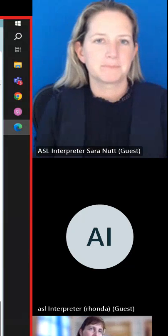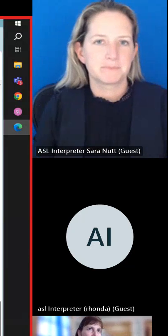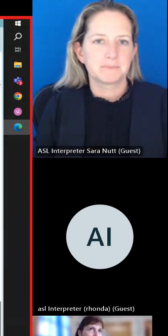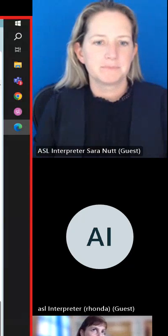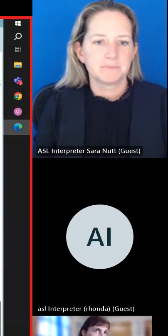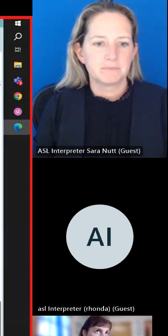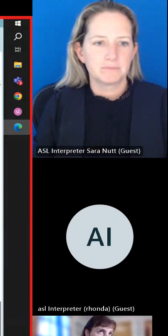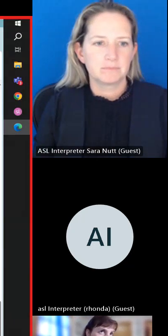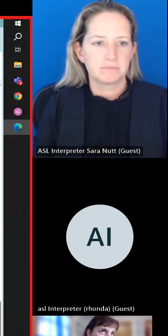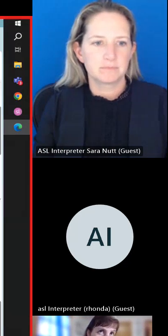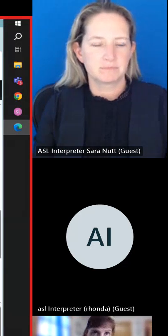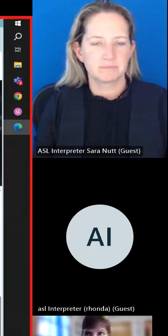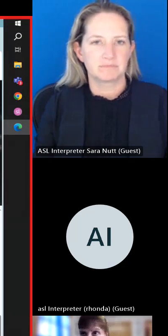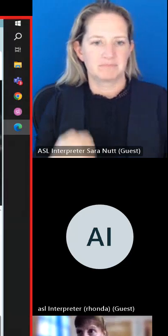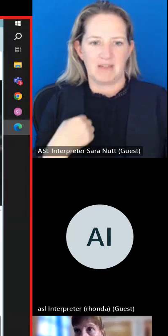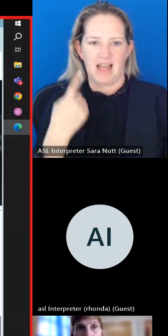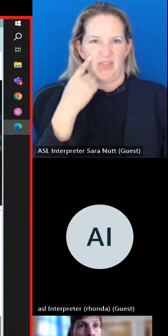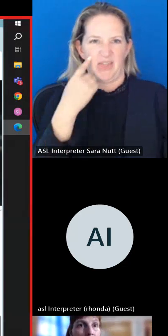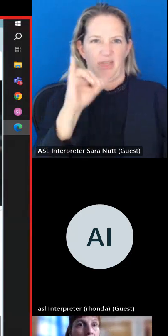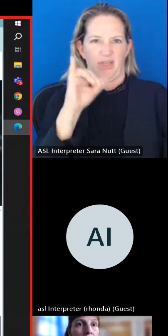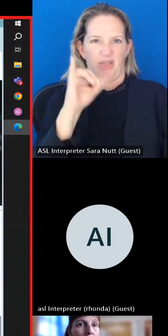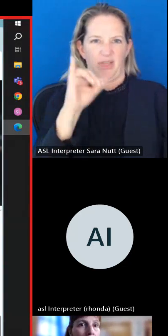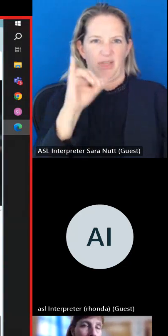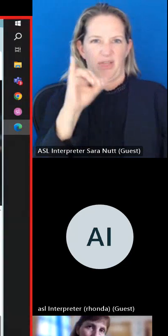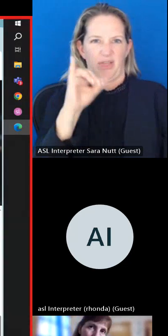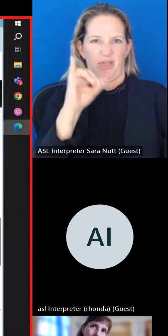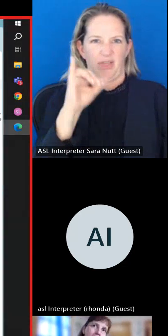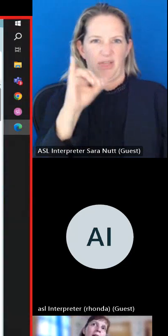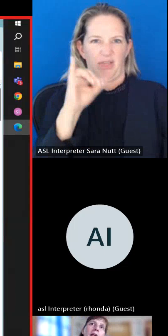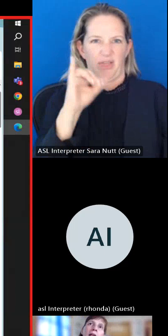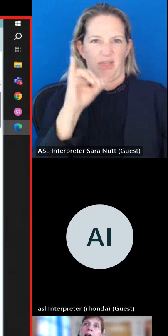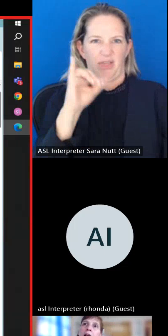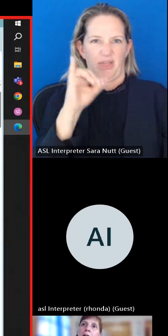And I just thought that was one of the coolest things ever.